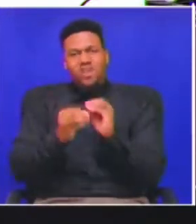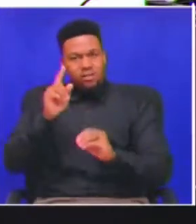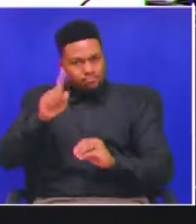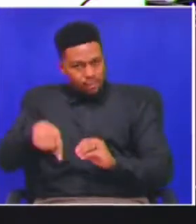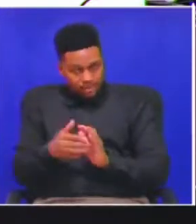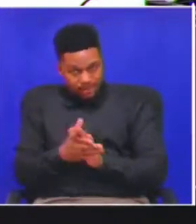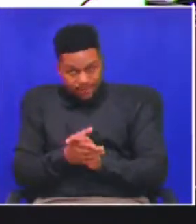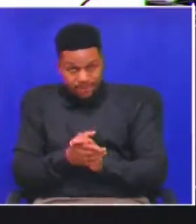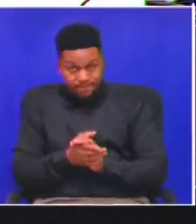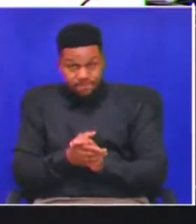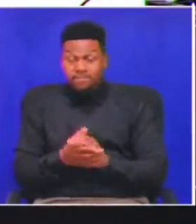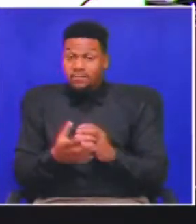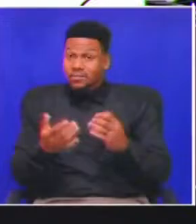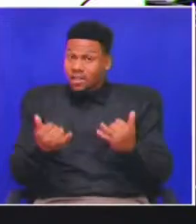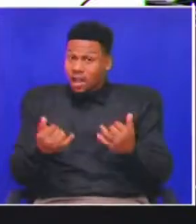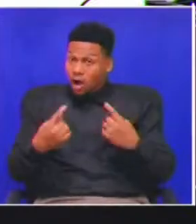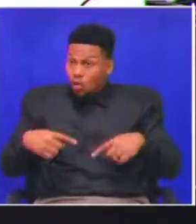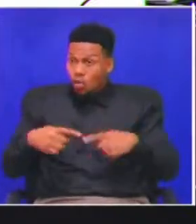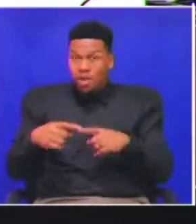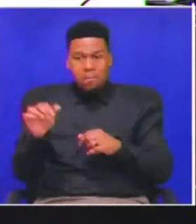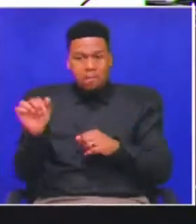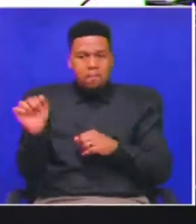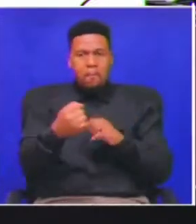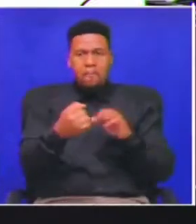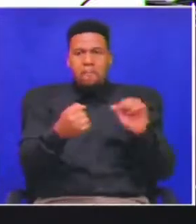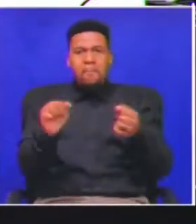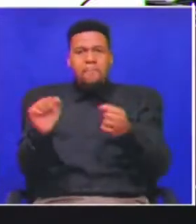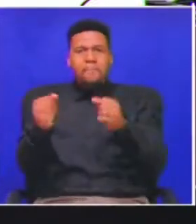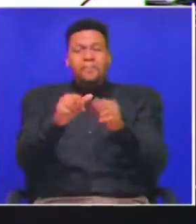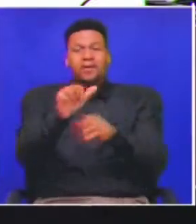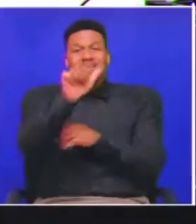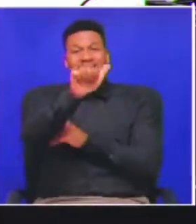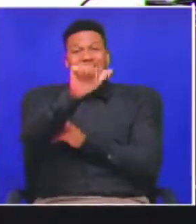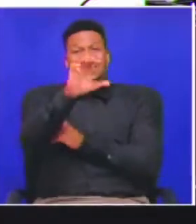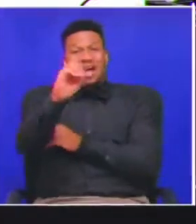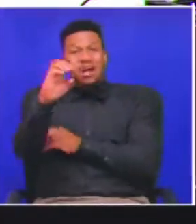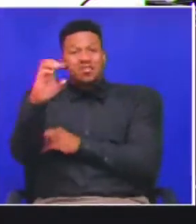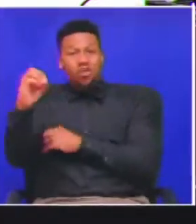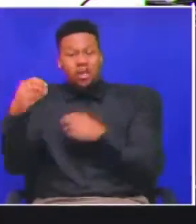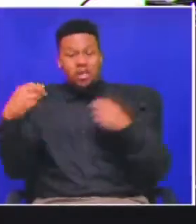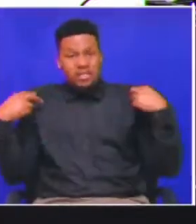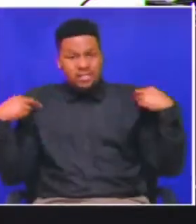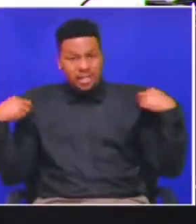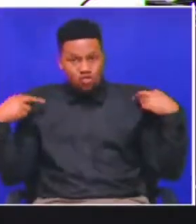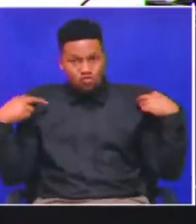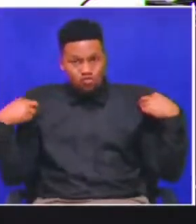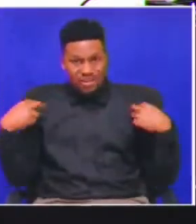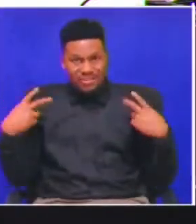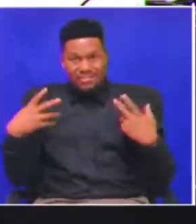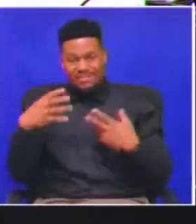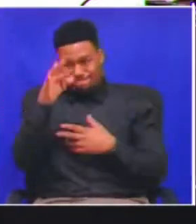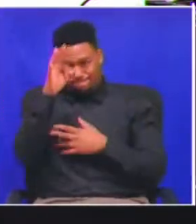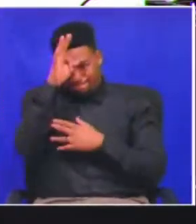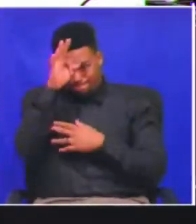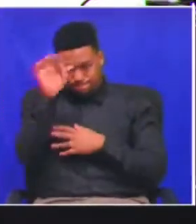deployed 600 border guards at vulnerable segments of our country